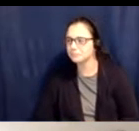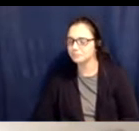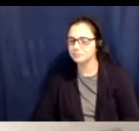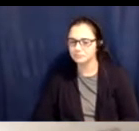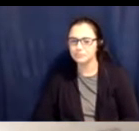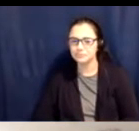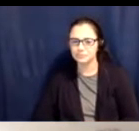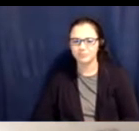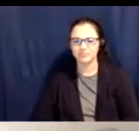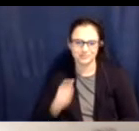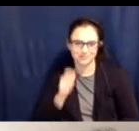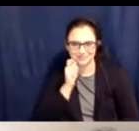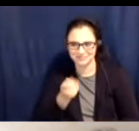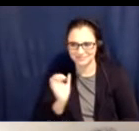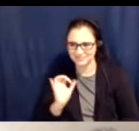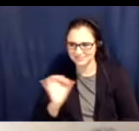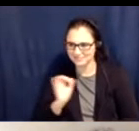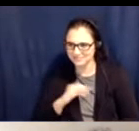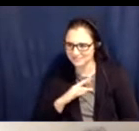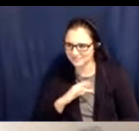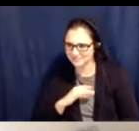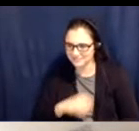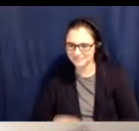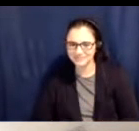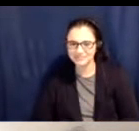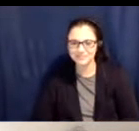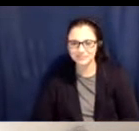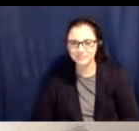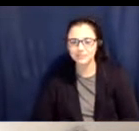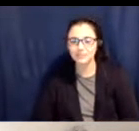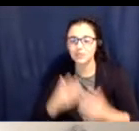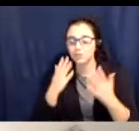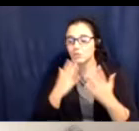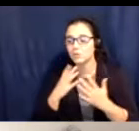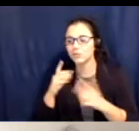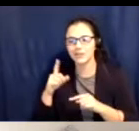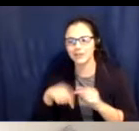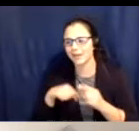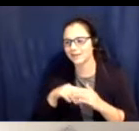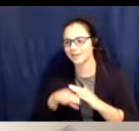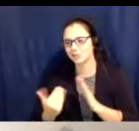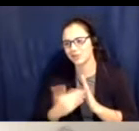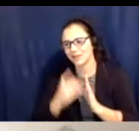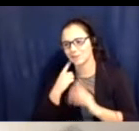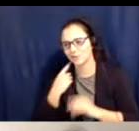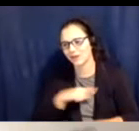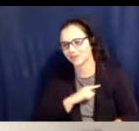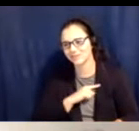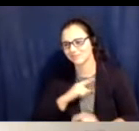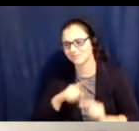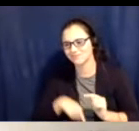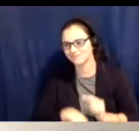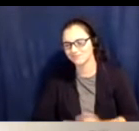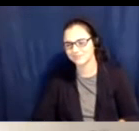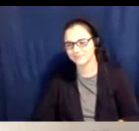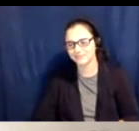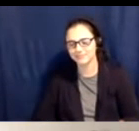This is kind of cool too. Oh, Yeah, so unfortunately she can't enter again for us.